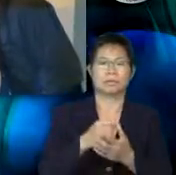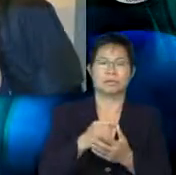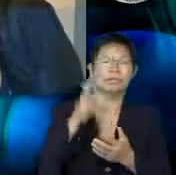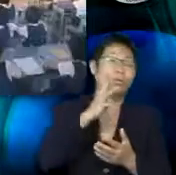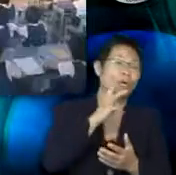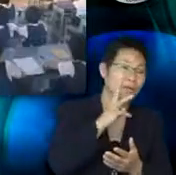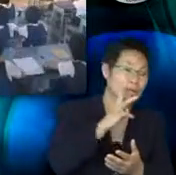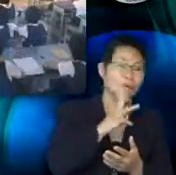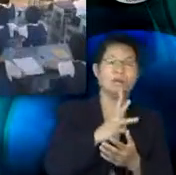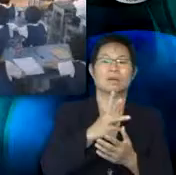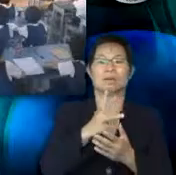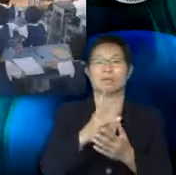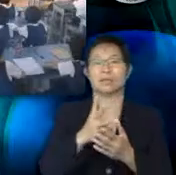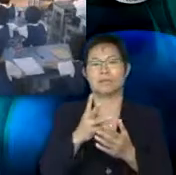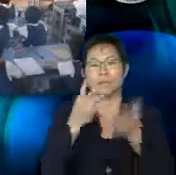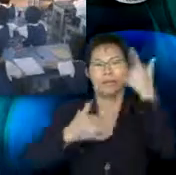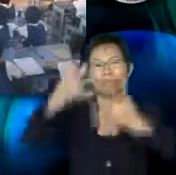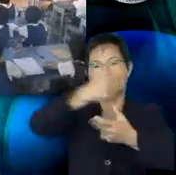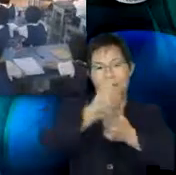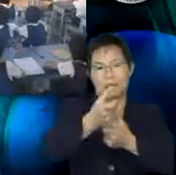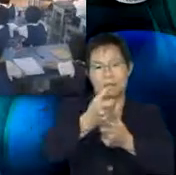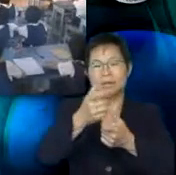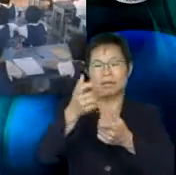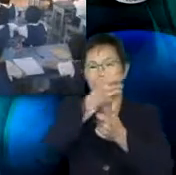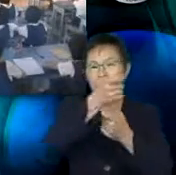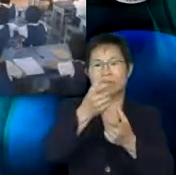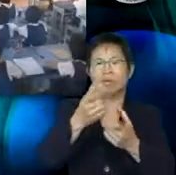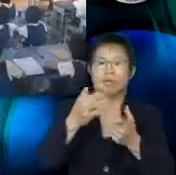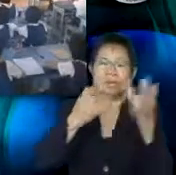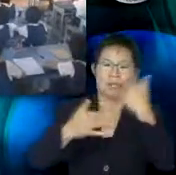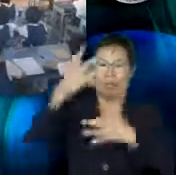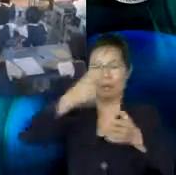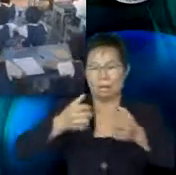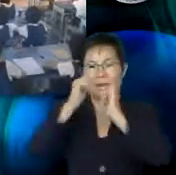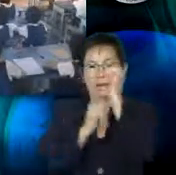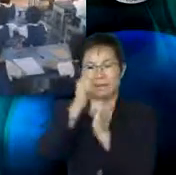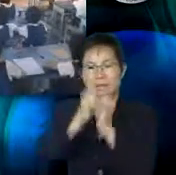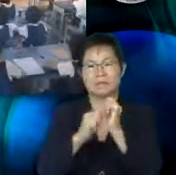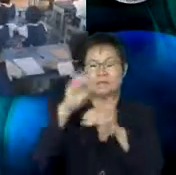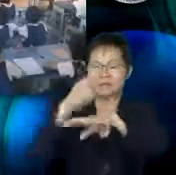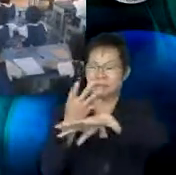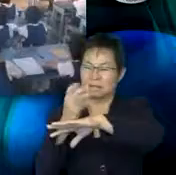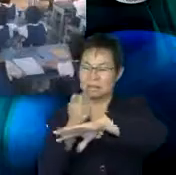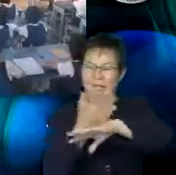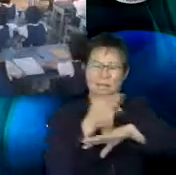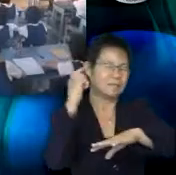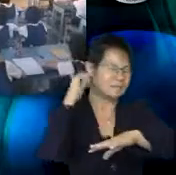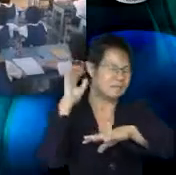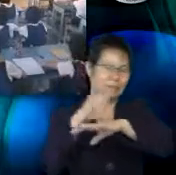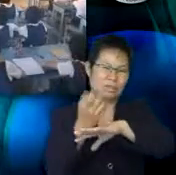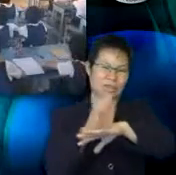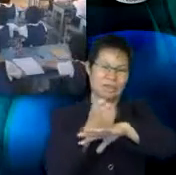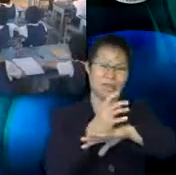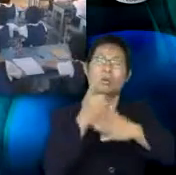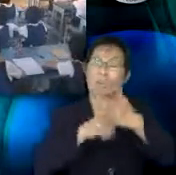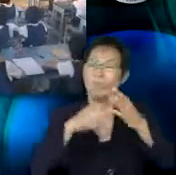Fire engine. Fire engine, okay? Fire engine. Say siren. Siren. You know what siren? Can you make the sound of siren sound?